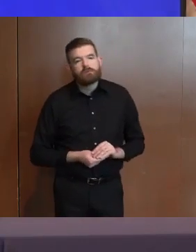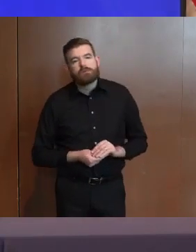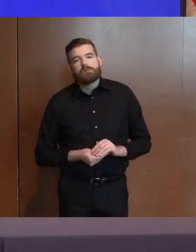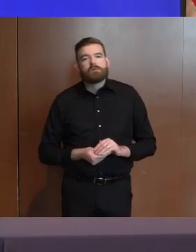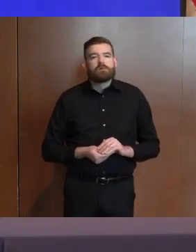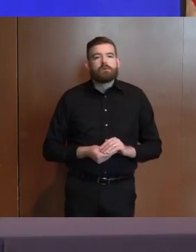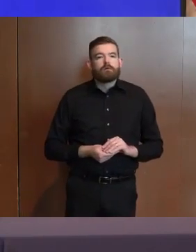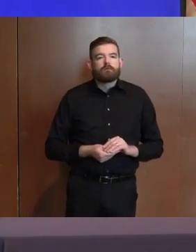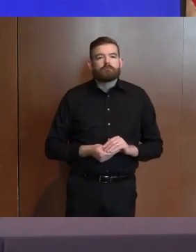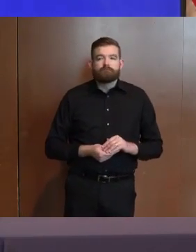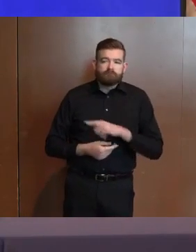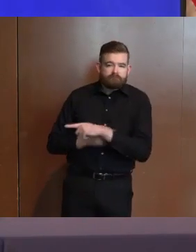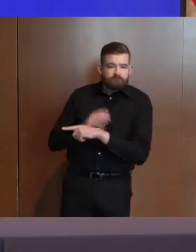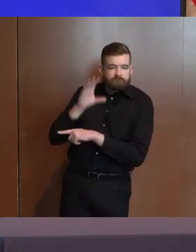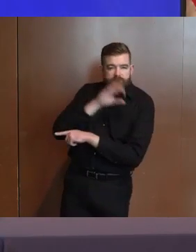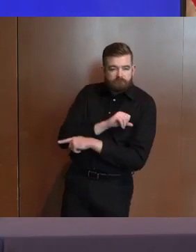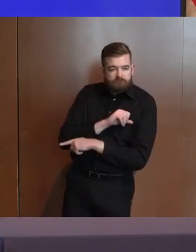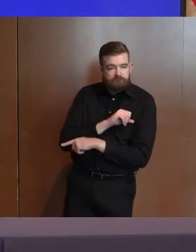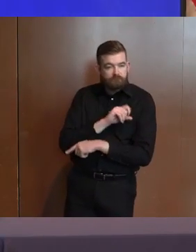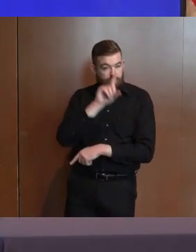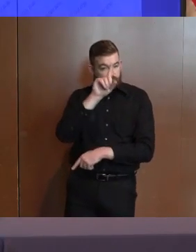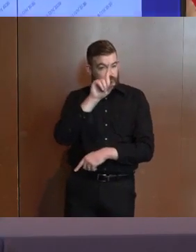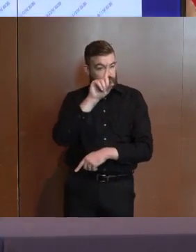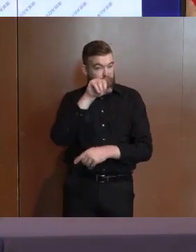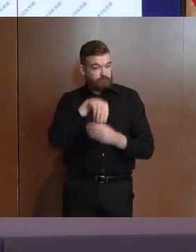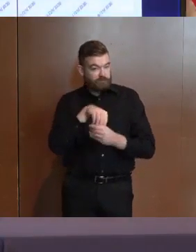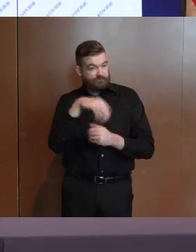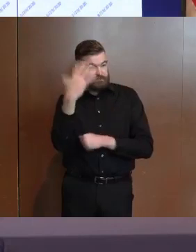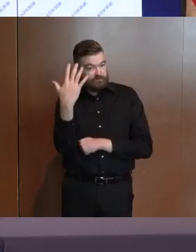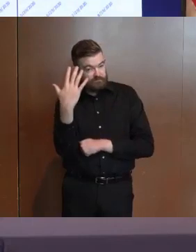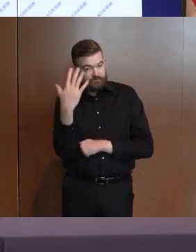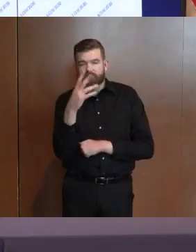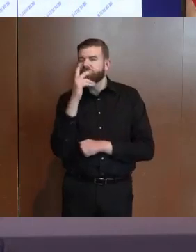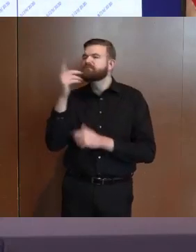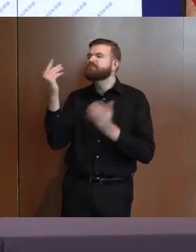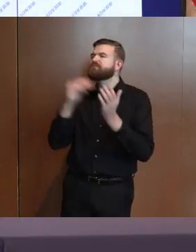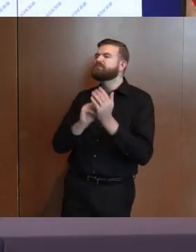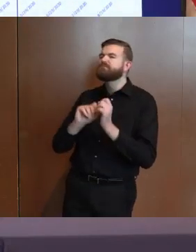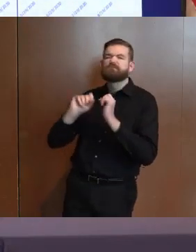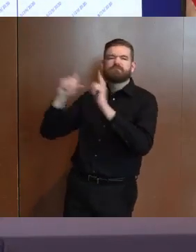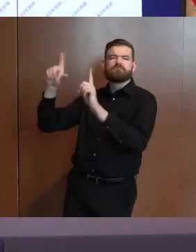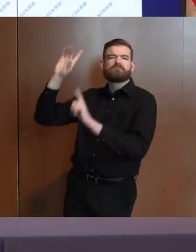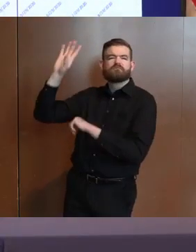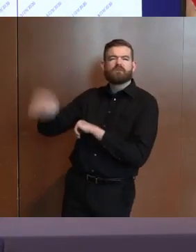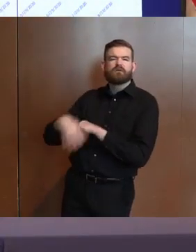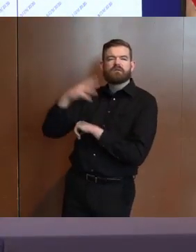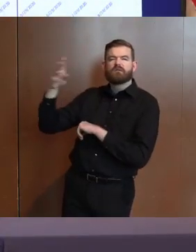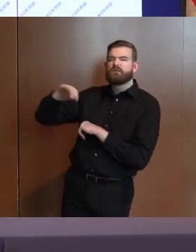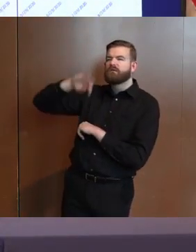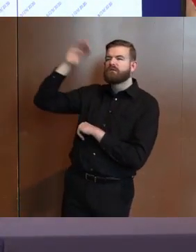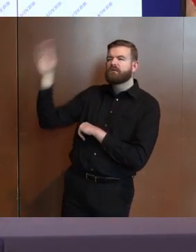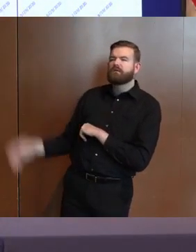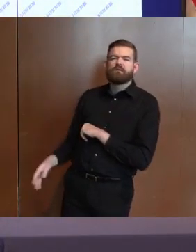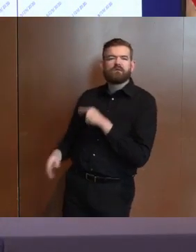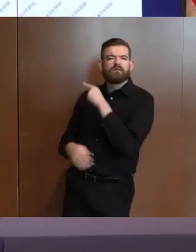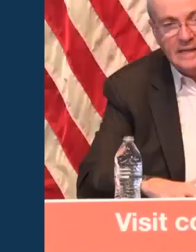assumptions that underpin these graphs. Can we pull the graphs back up, Mahan? Is that possible? So if you look, the one on the left is